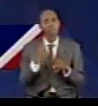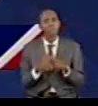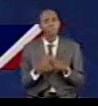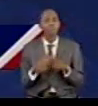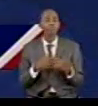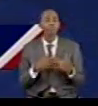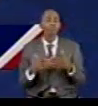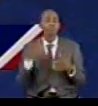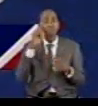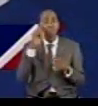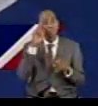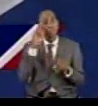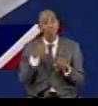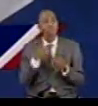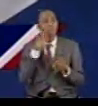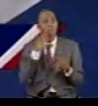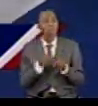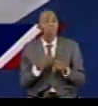declare unto you